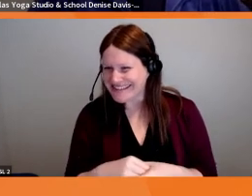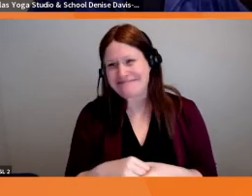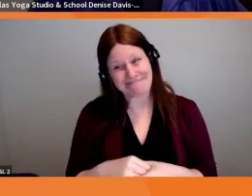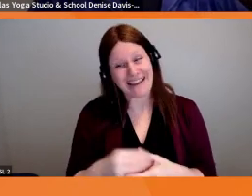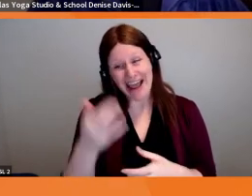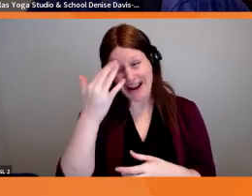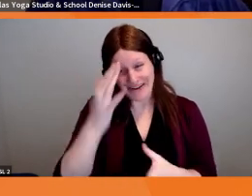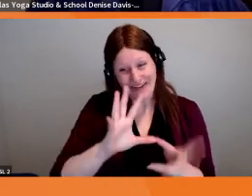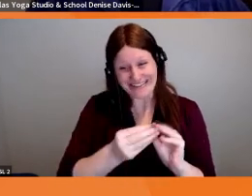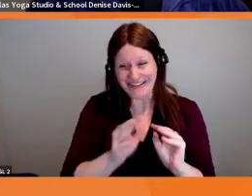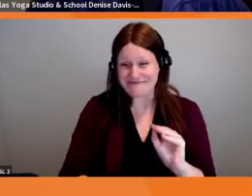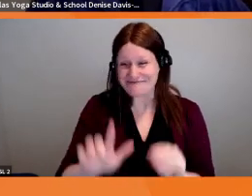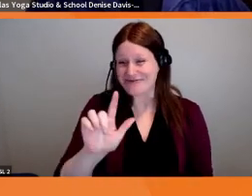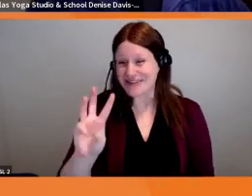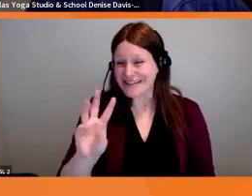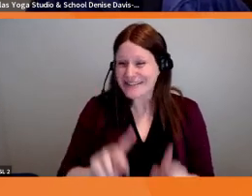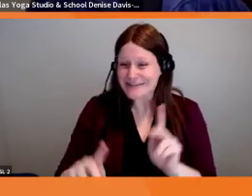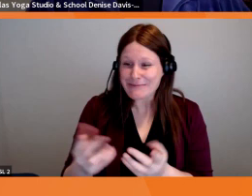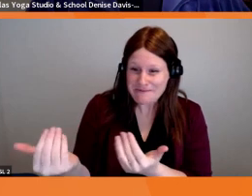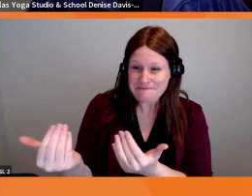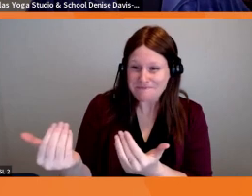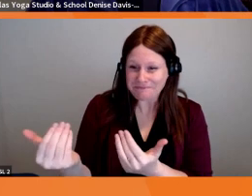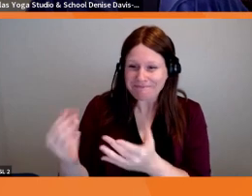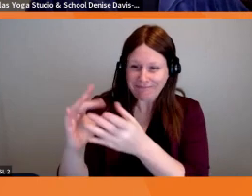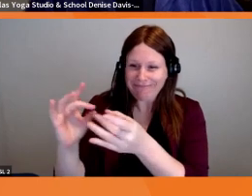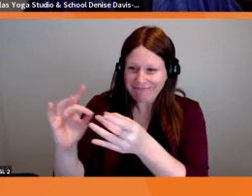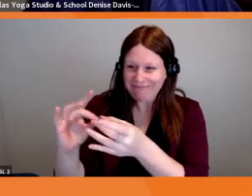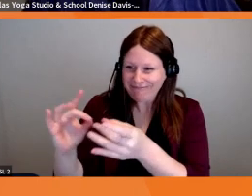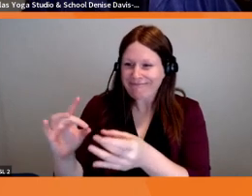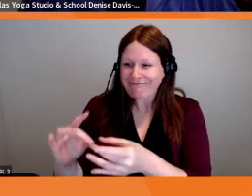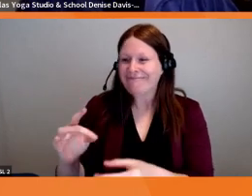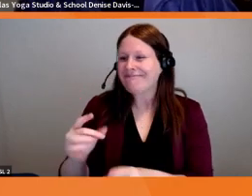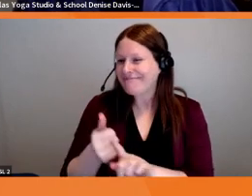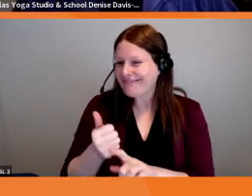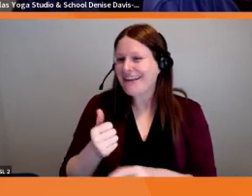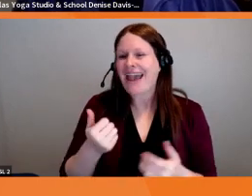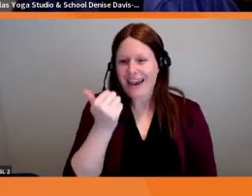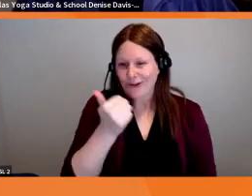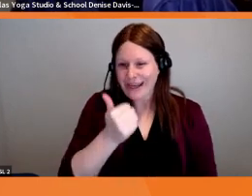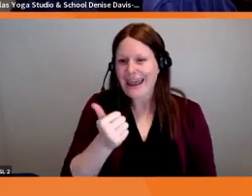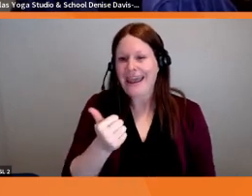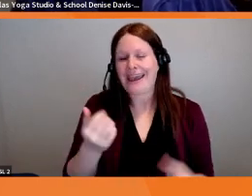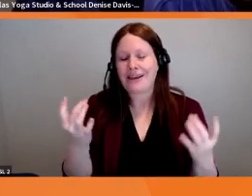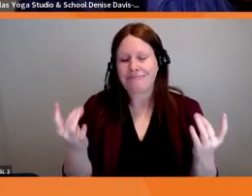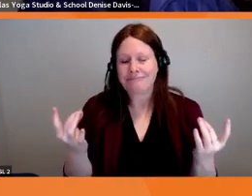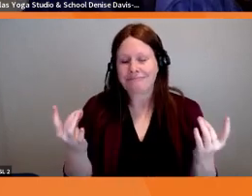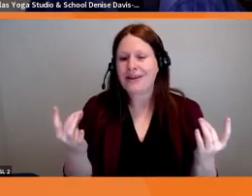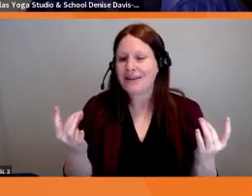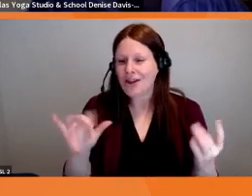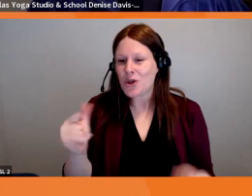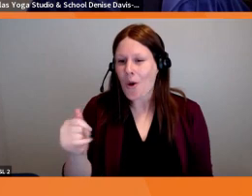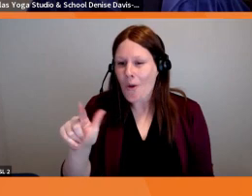26 people out there. Right? 26 people. Talk to me. Tell me, what is self-care? Daily yoga, journal, recap in the